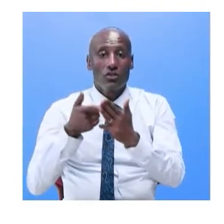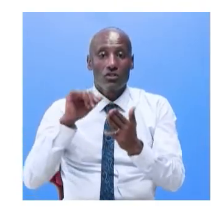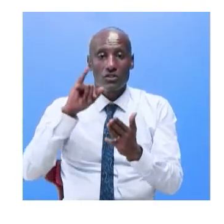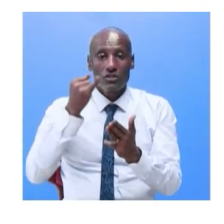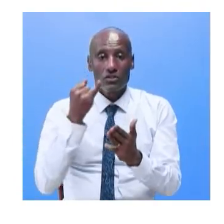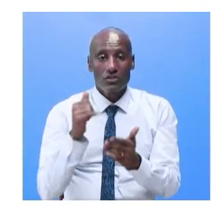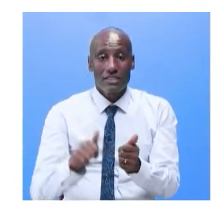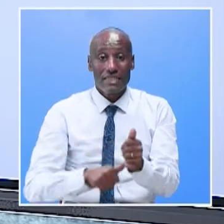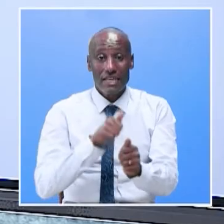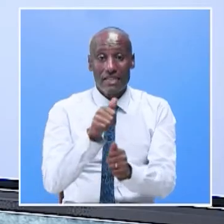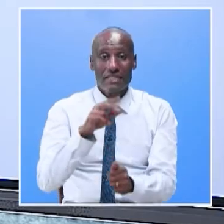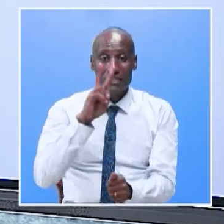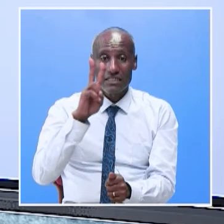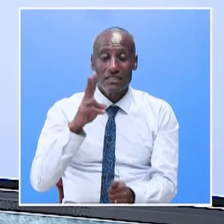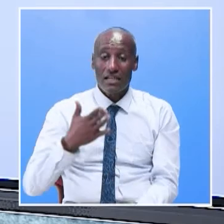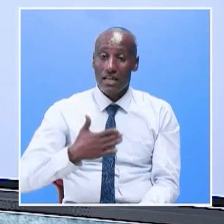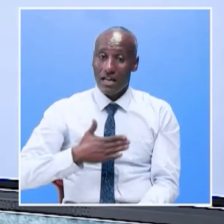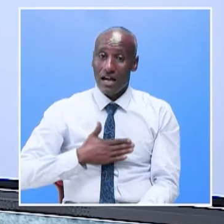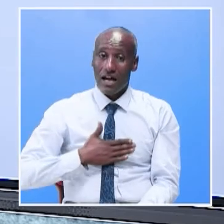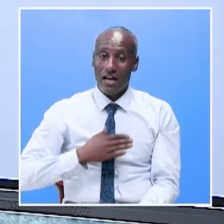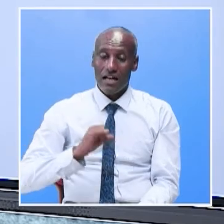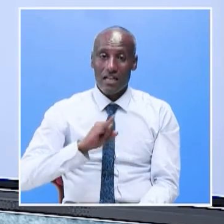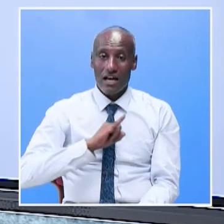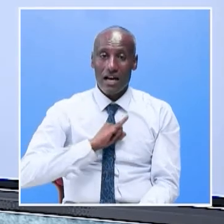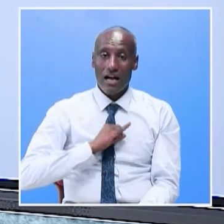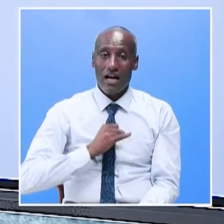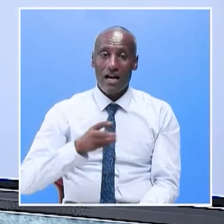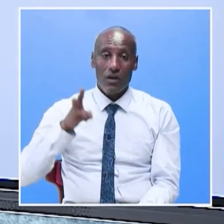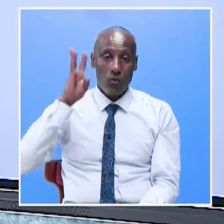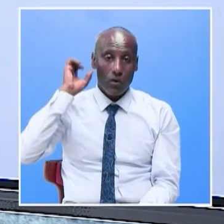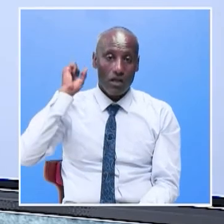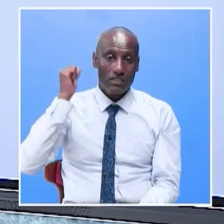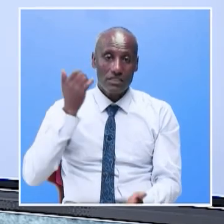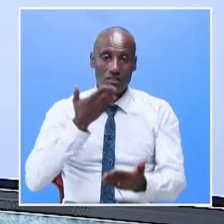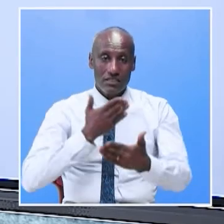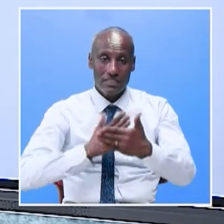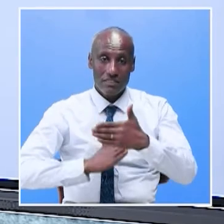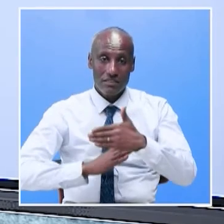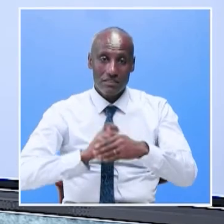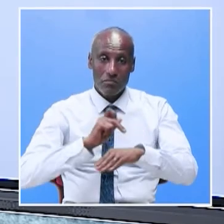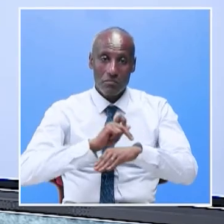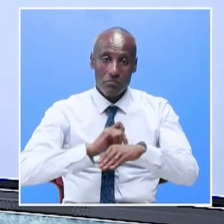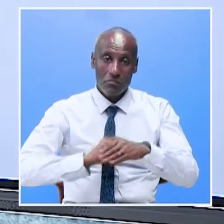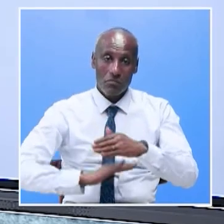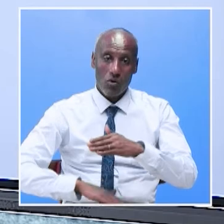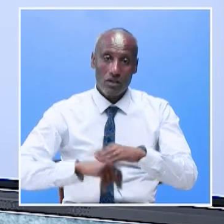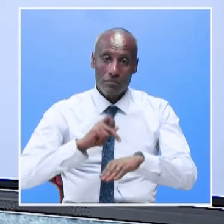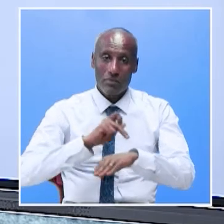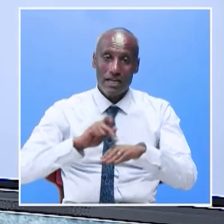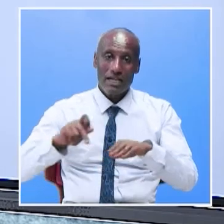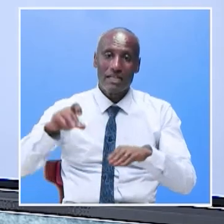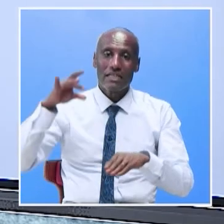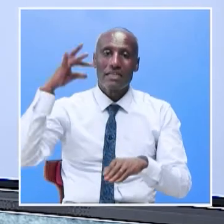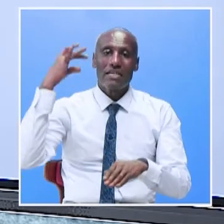The next one is, I was blank 1998. I was born